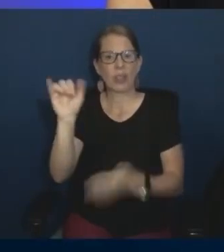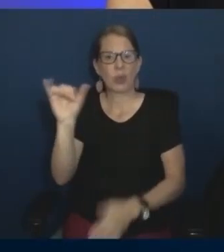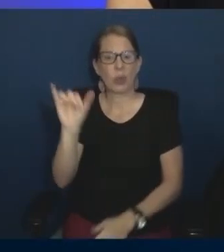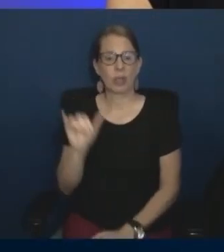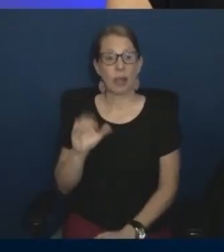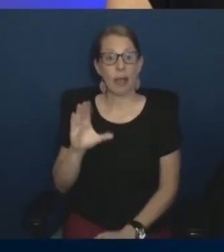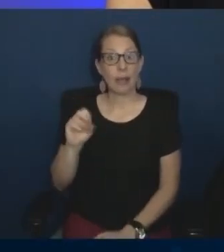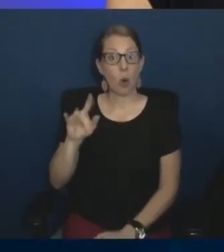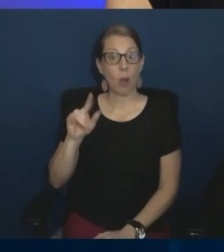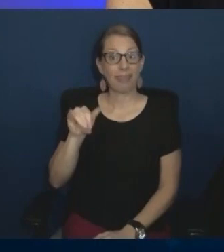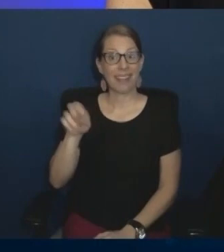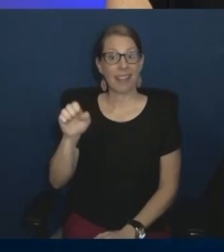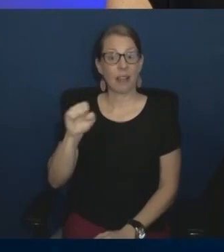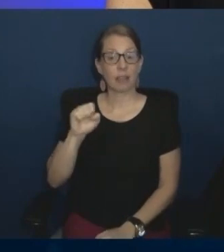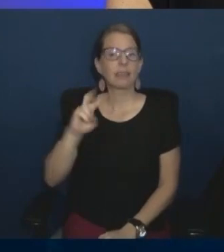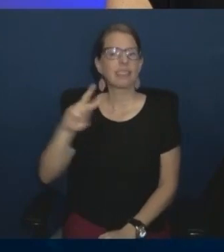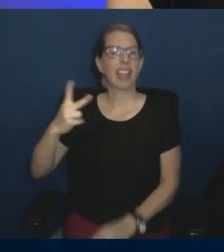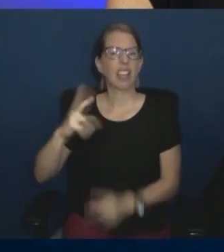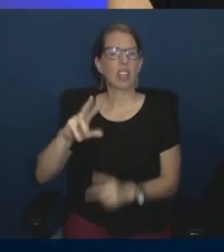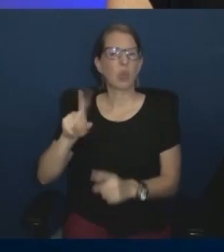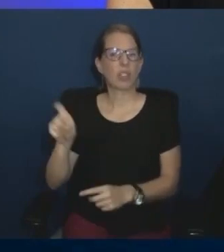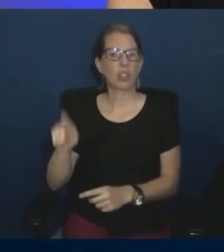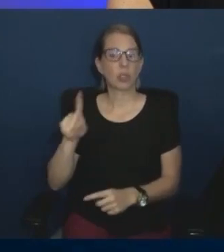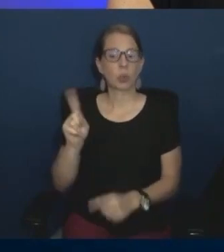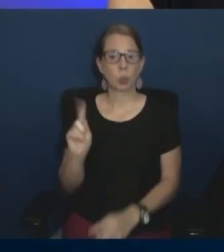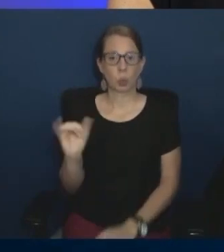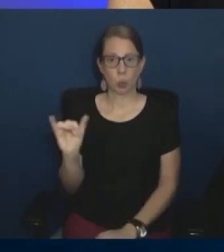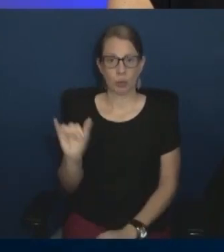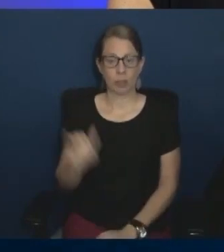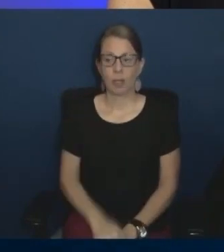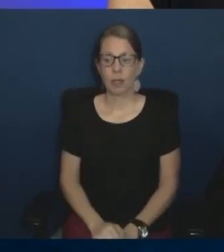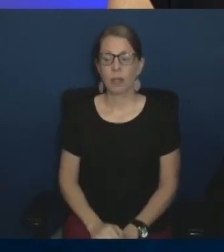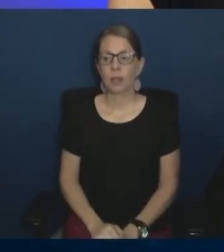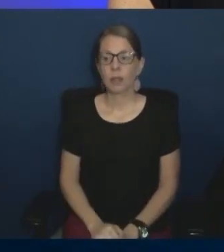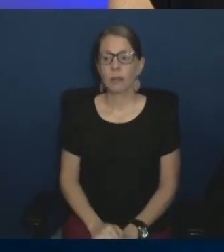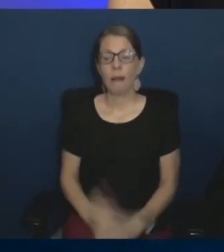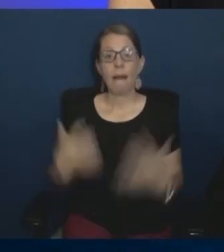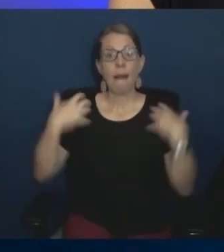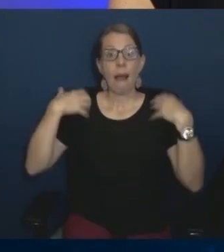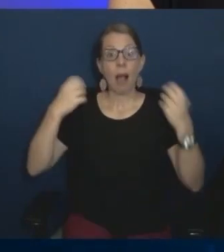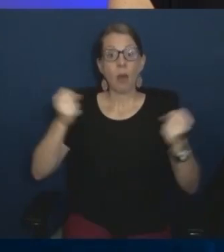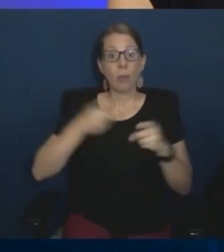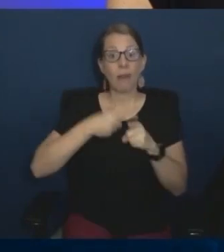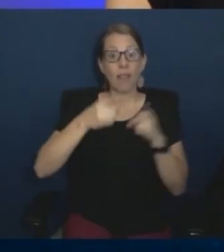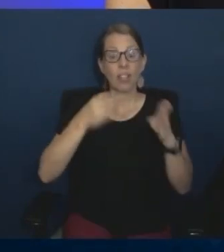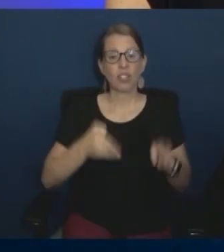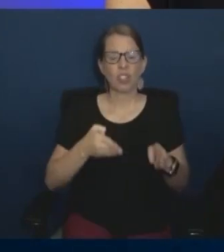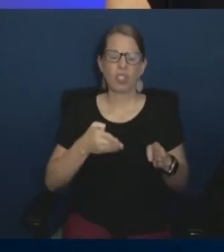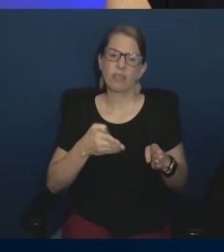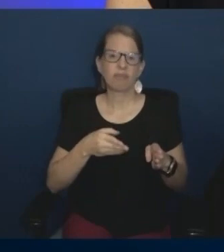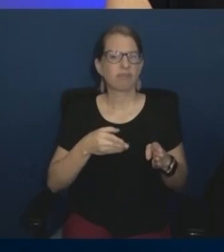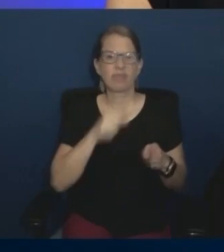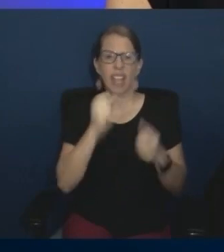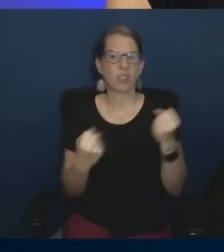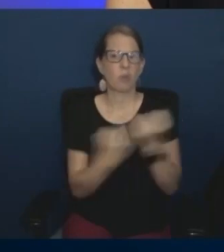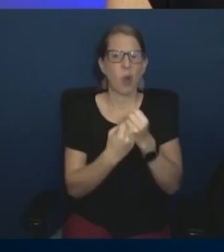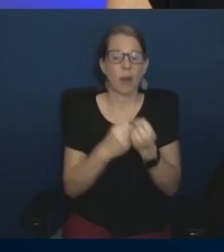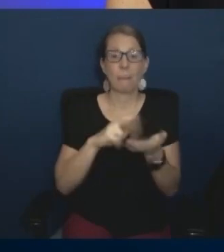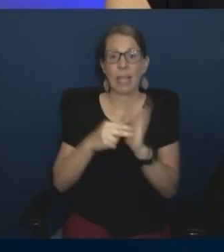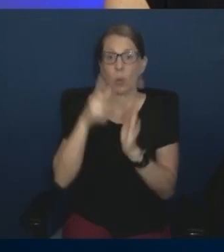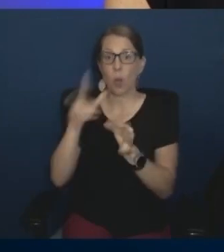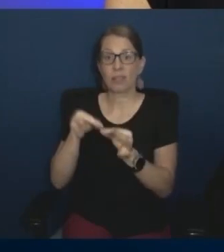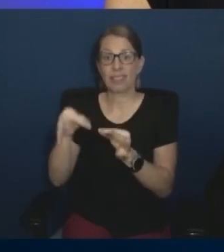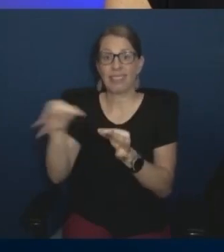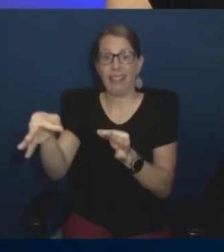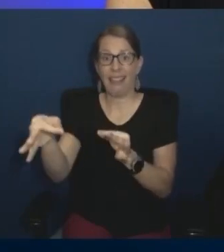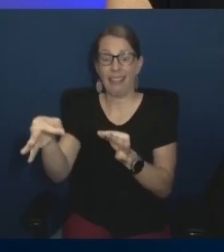question, too, as well. Will pushback from some health professionals against boosters right now delay boosters for 12 and